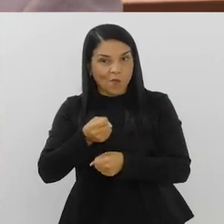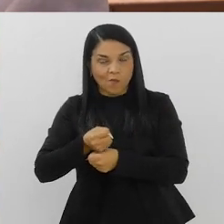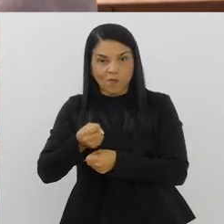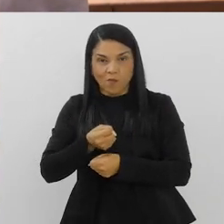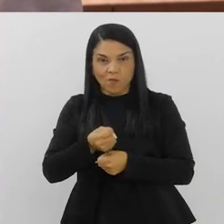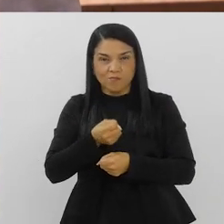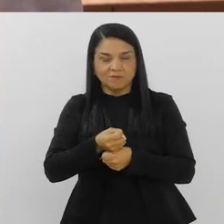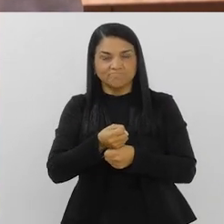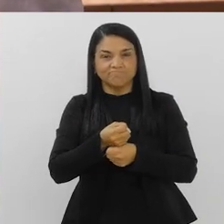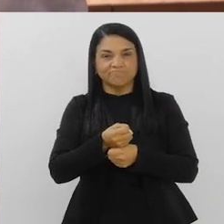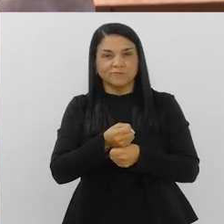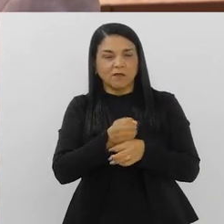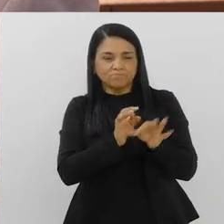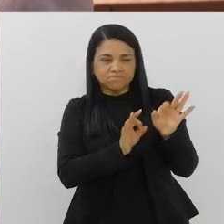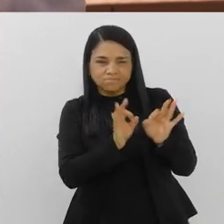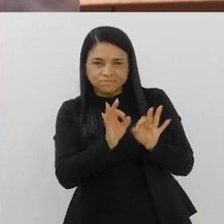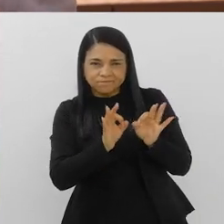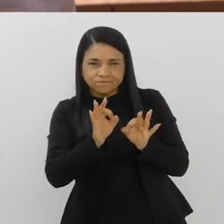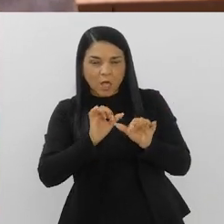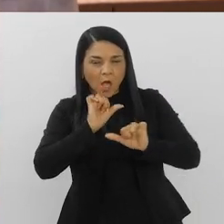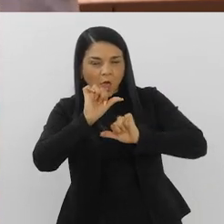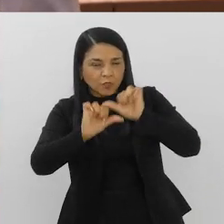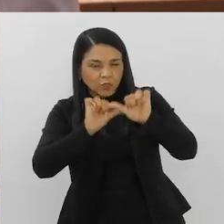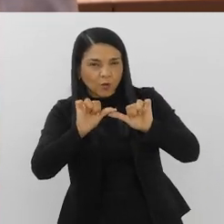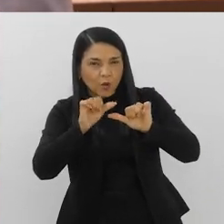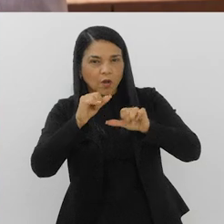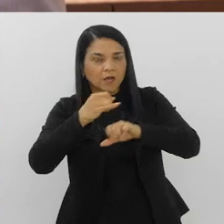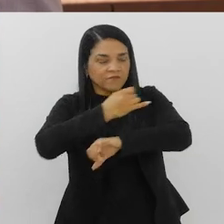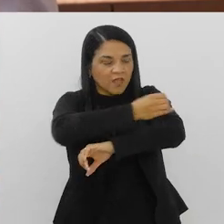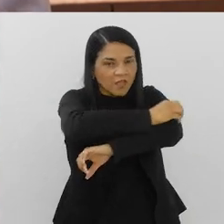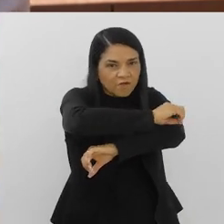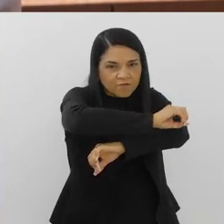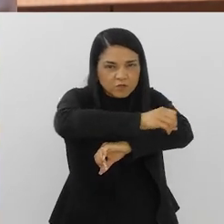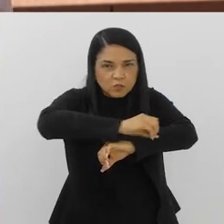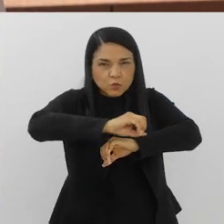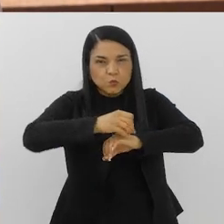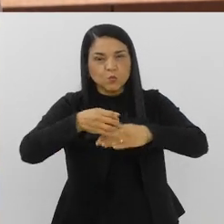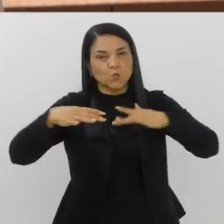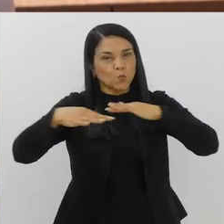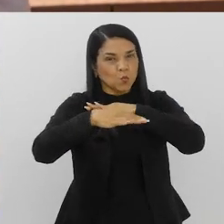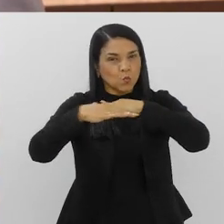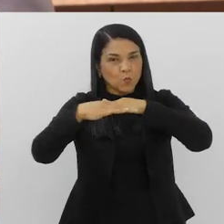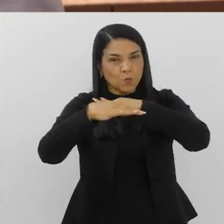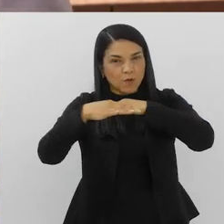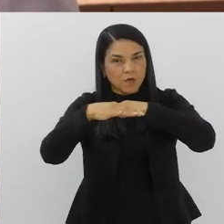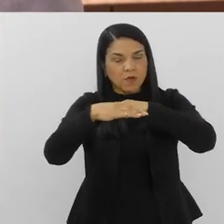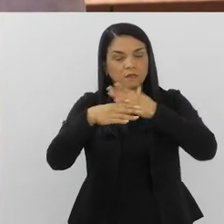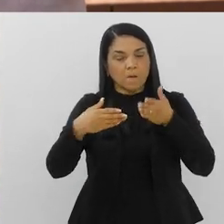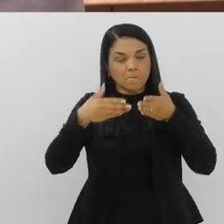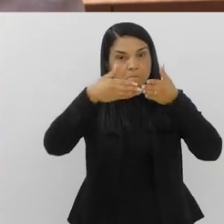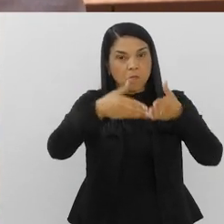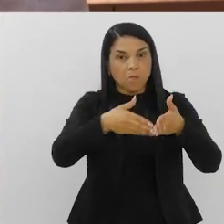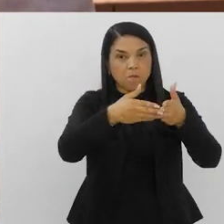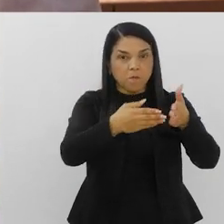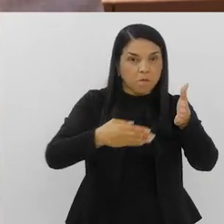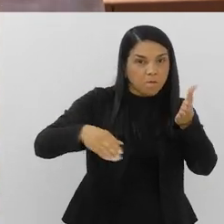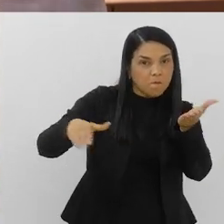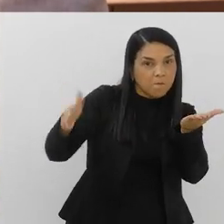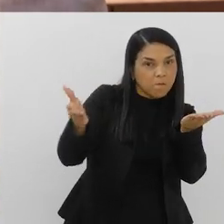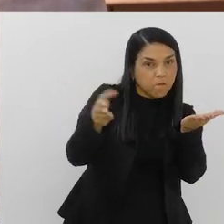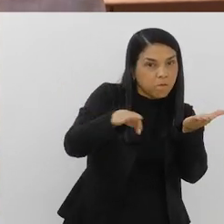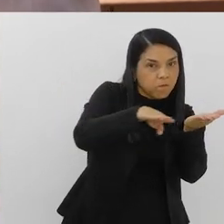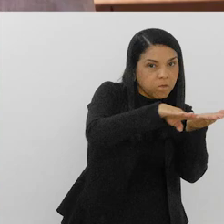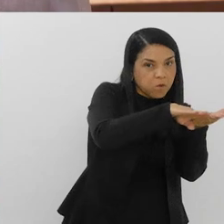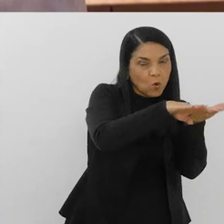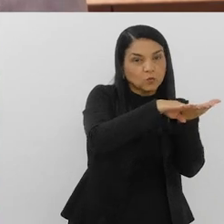which provided the exchange of all the urban infrastructure in this area, in the Porto Maravilha, the